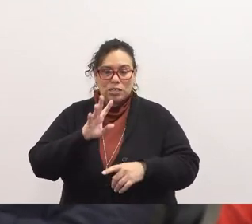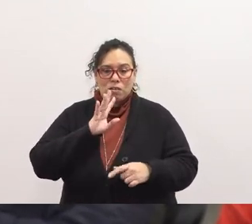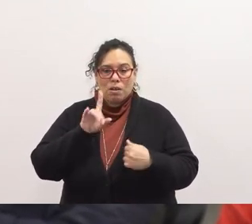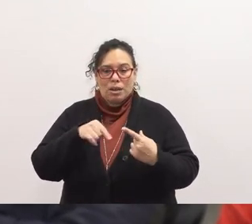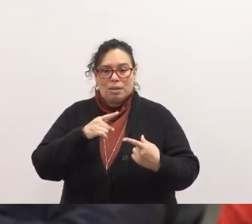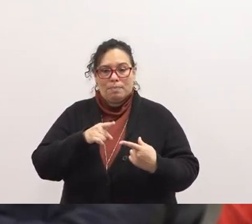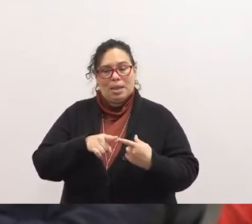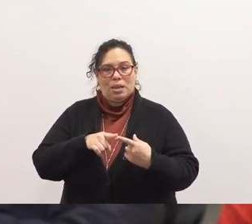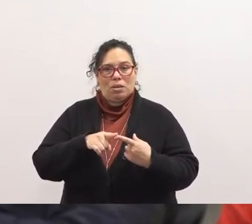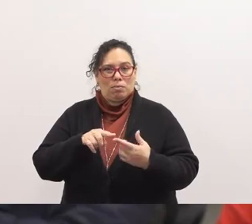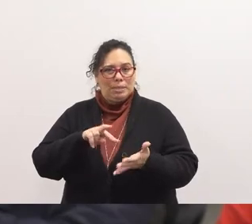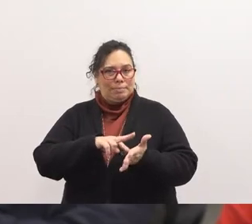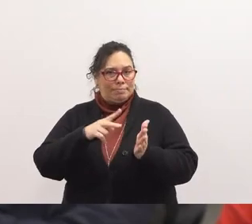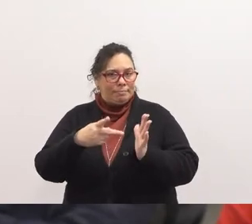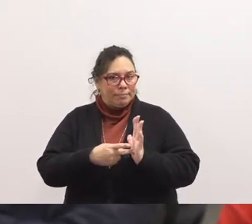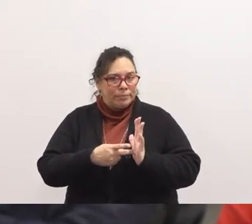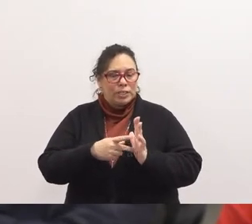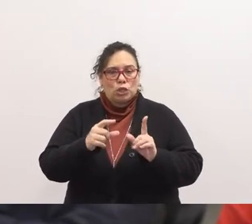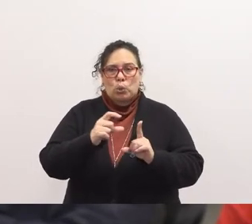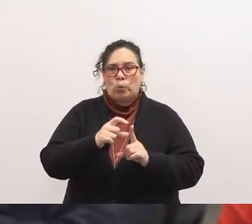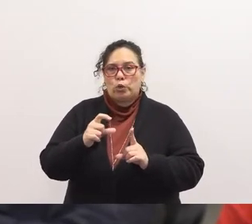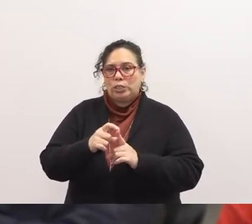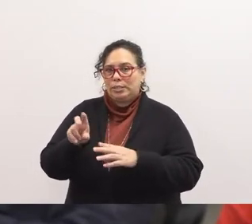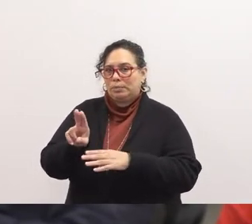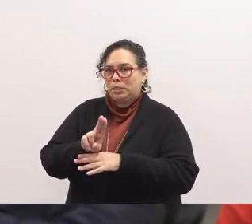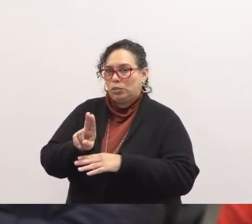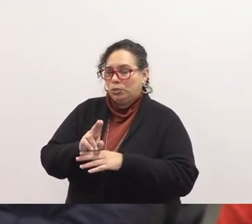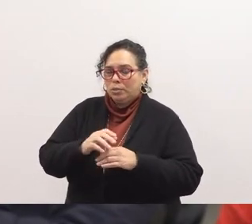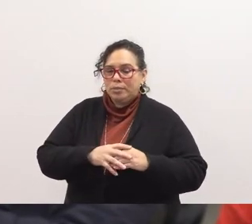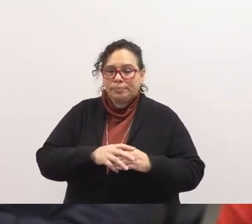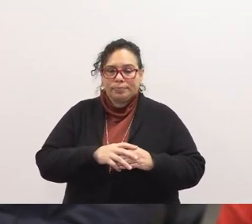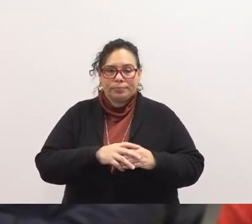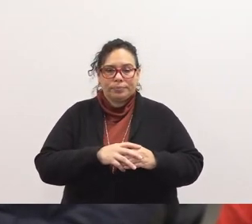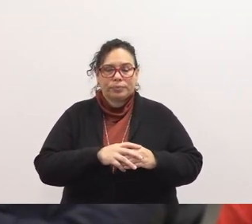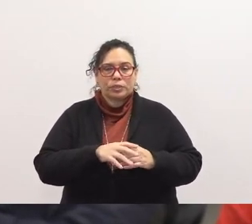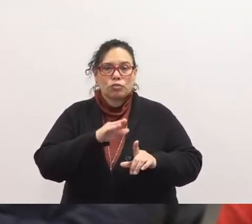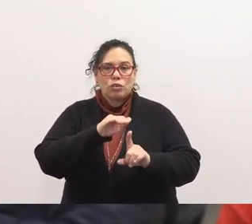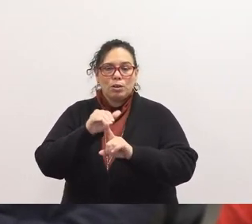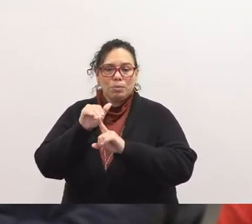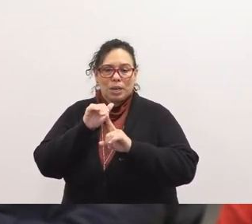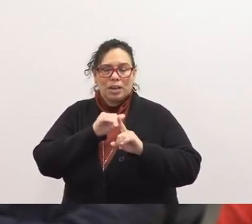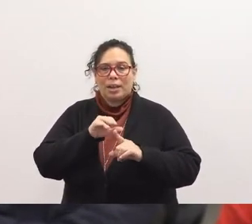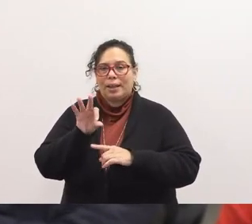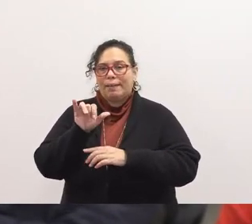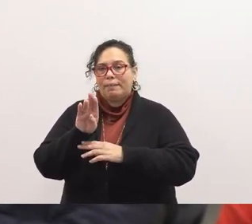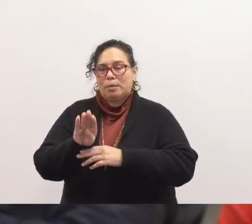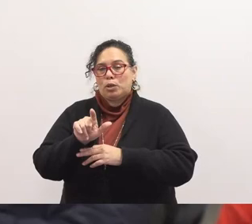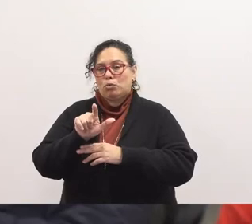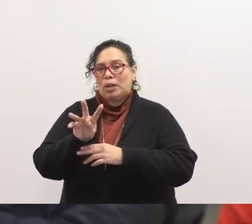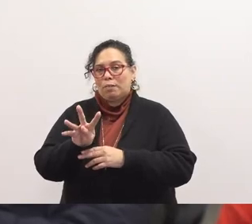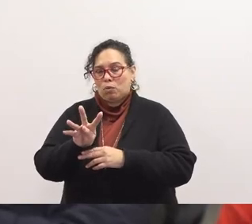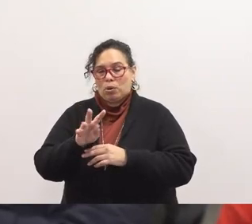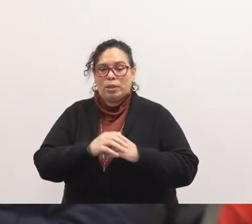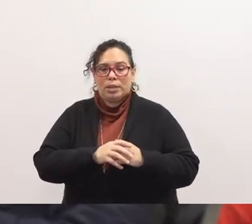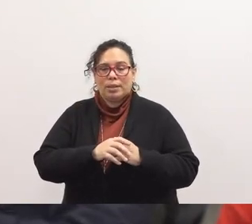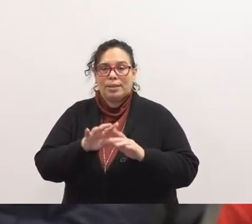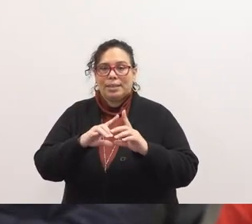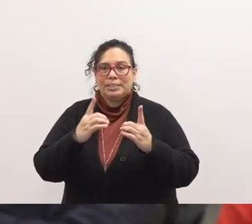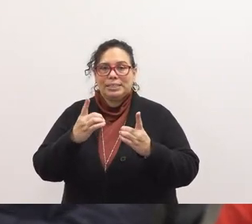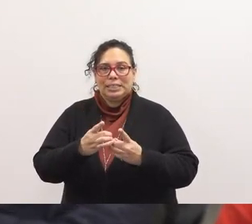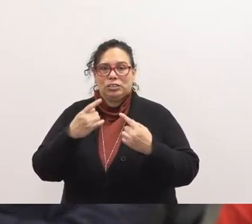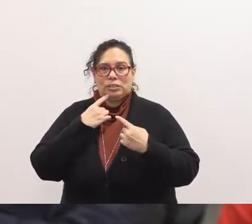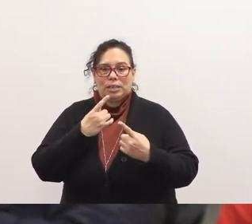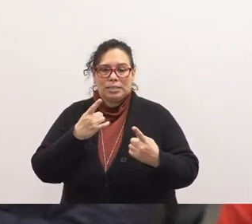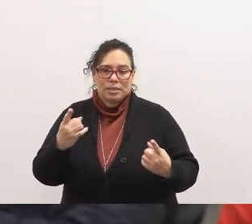of the implications of the words that are being used. So may I remind you, on February 24th, the district